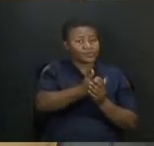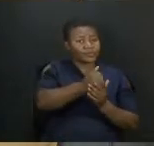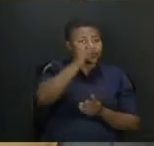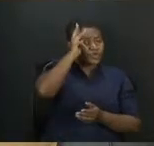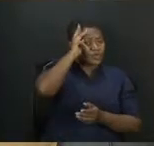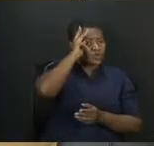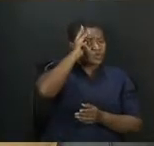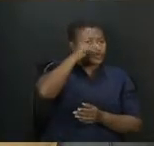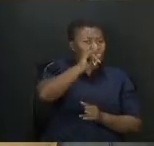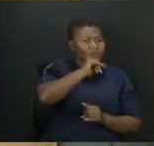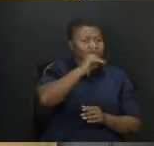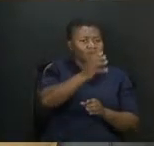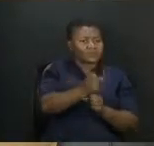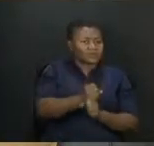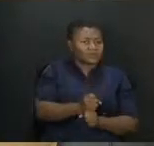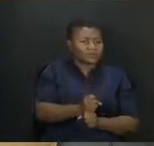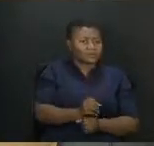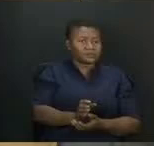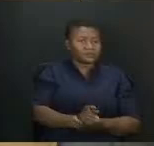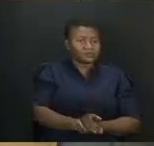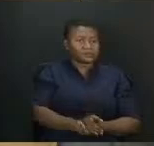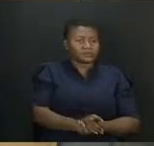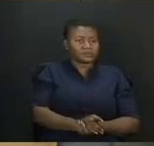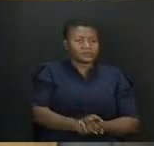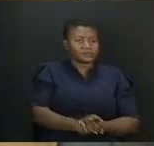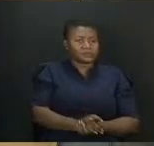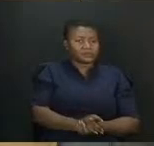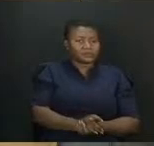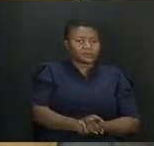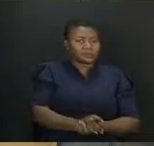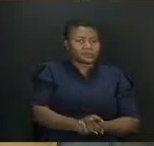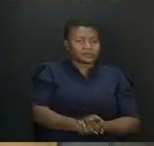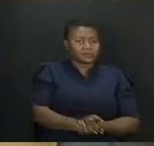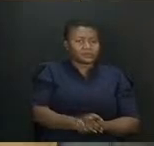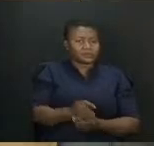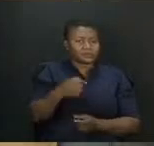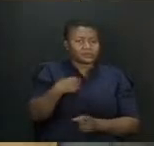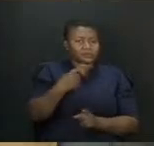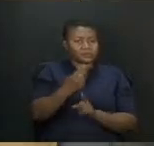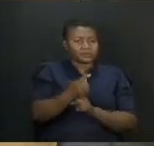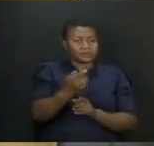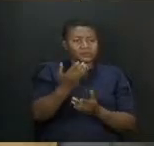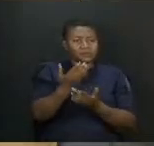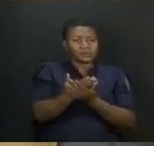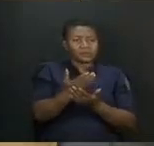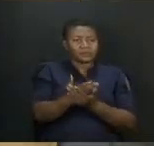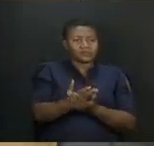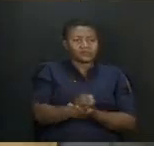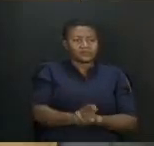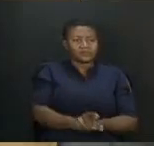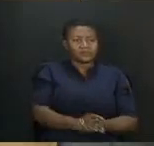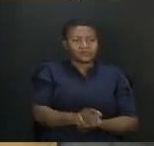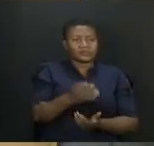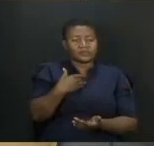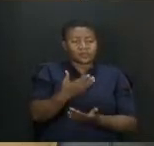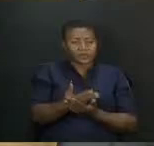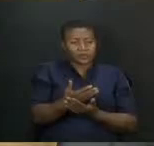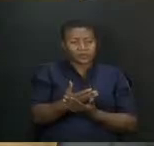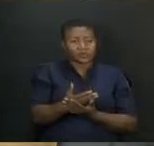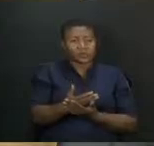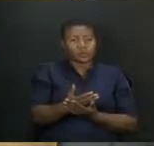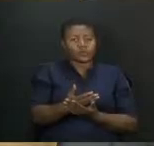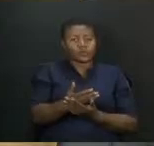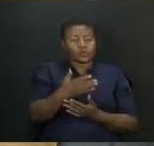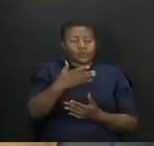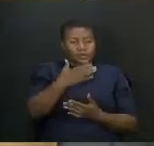health directorate. So I'm just want to appeal to my brother that we should use the structures that the